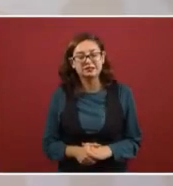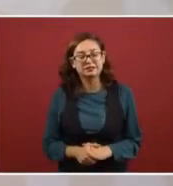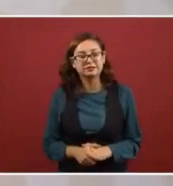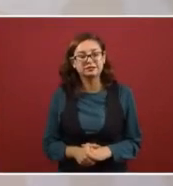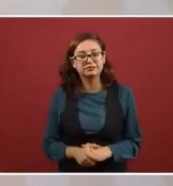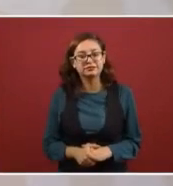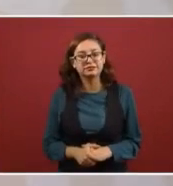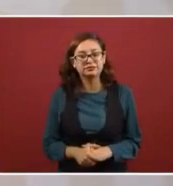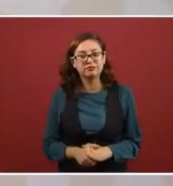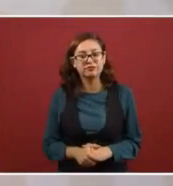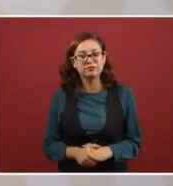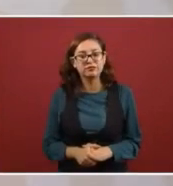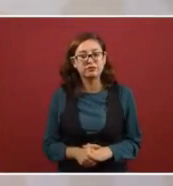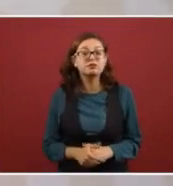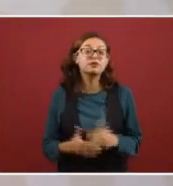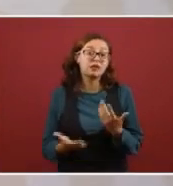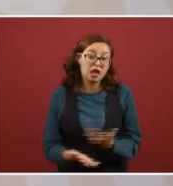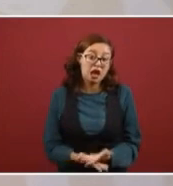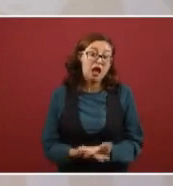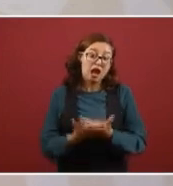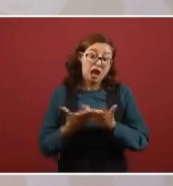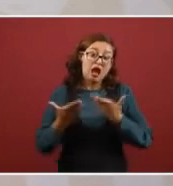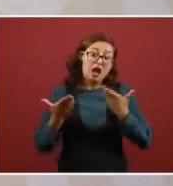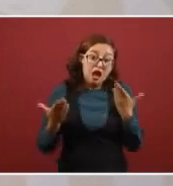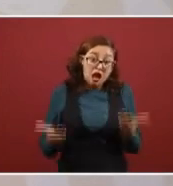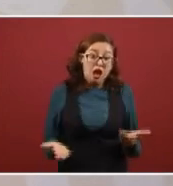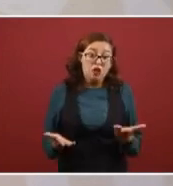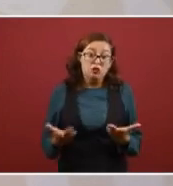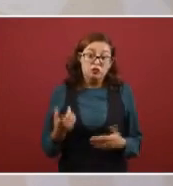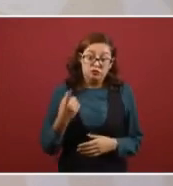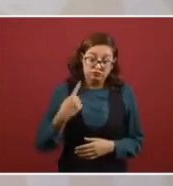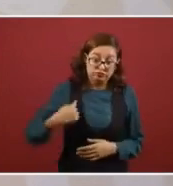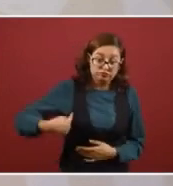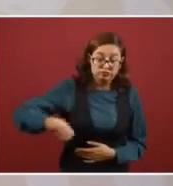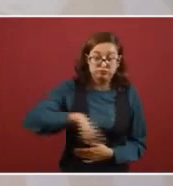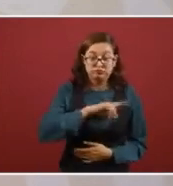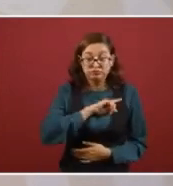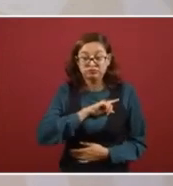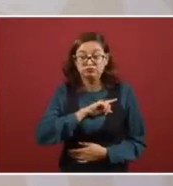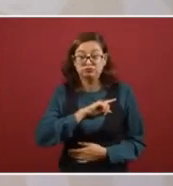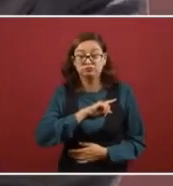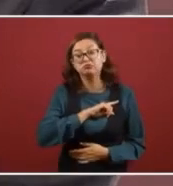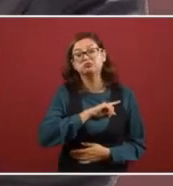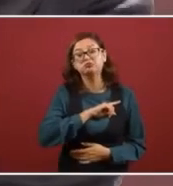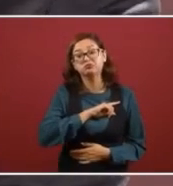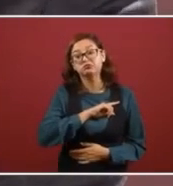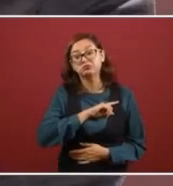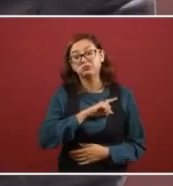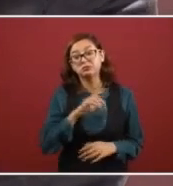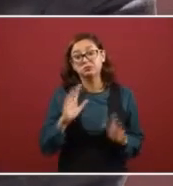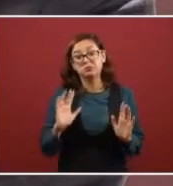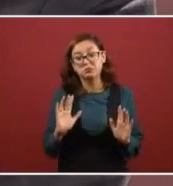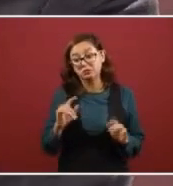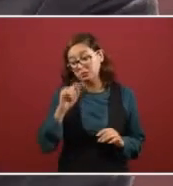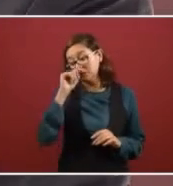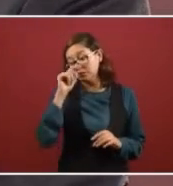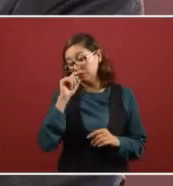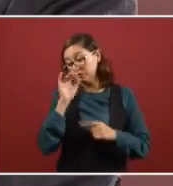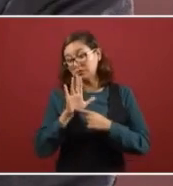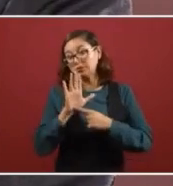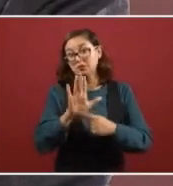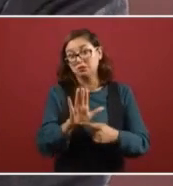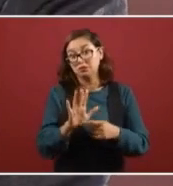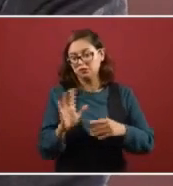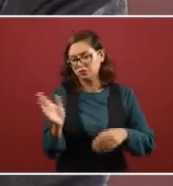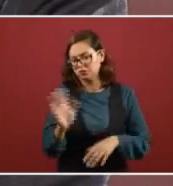For our movement, not to be, showing off, because we're not doing